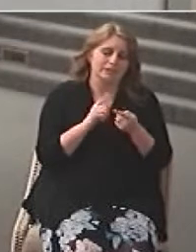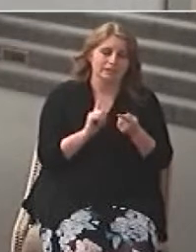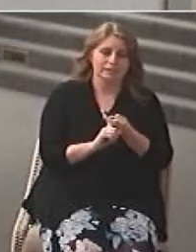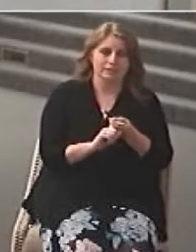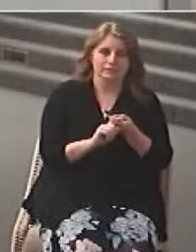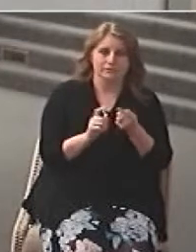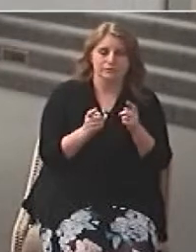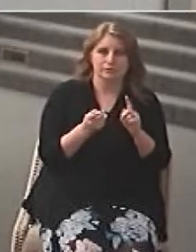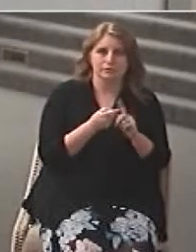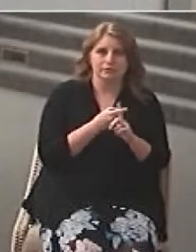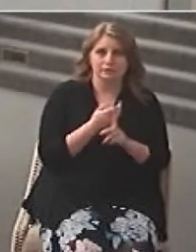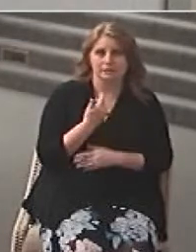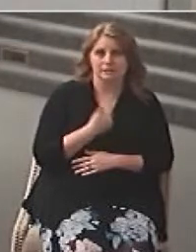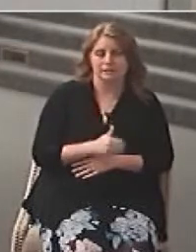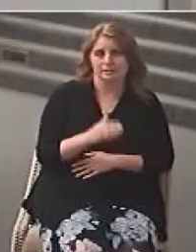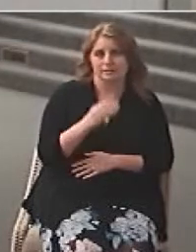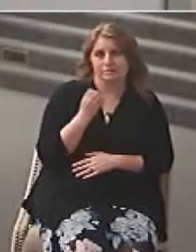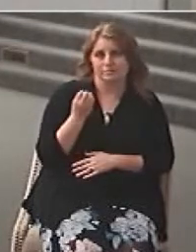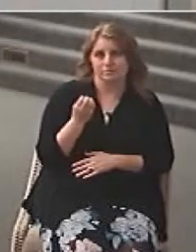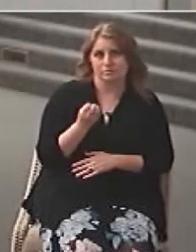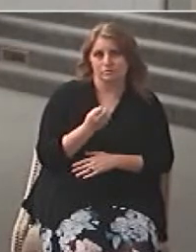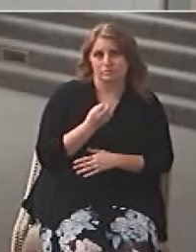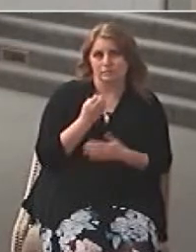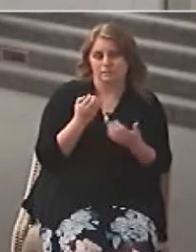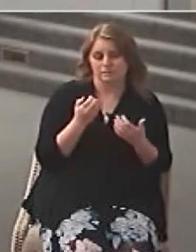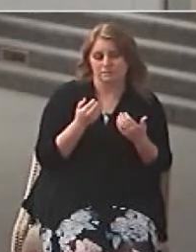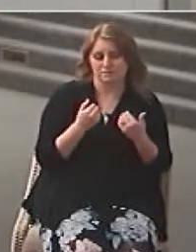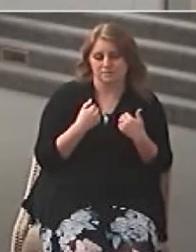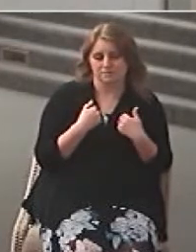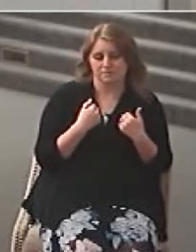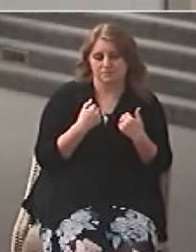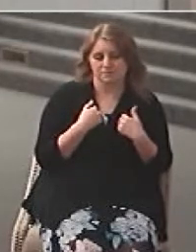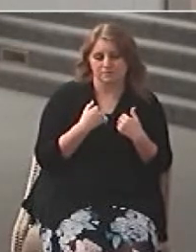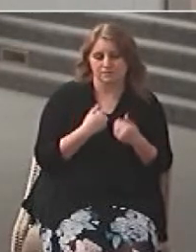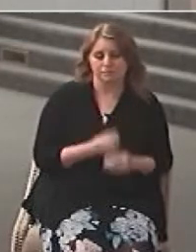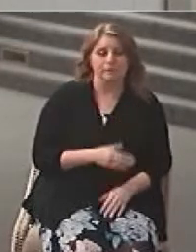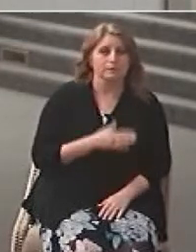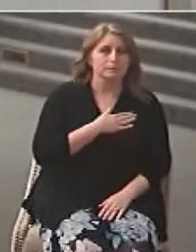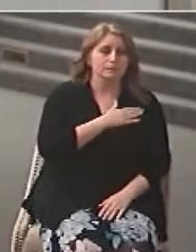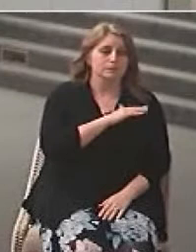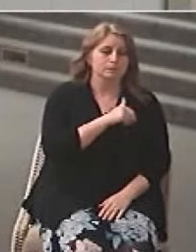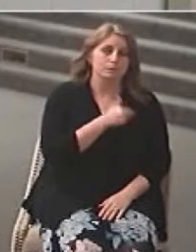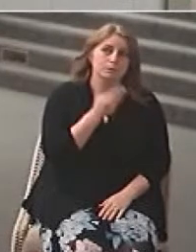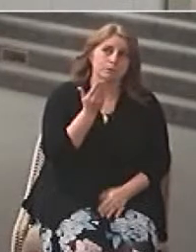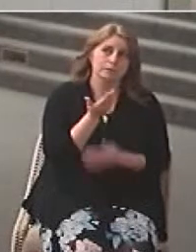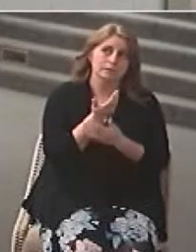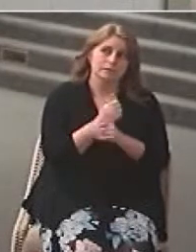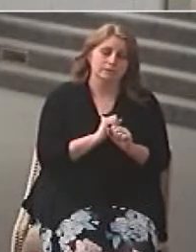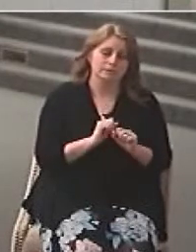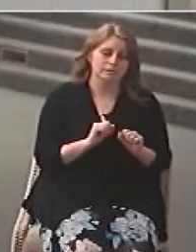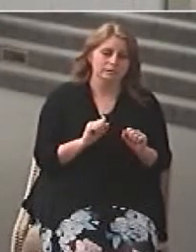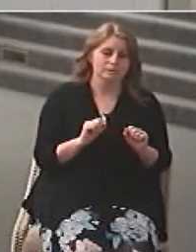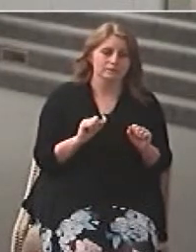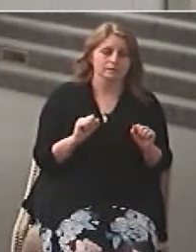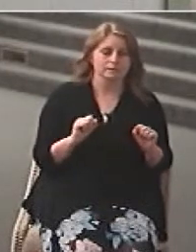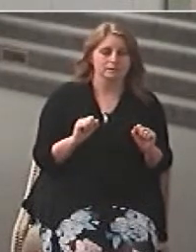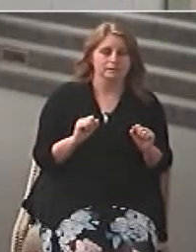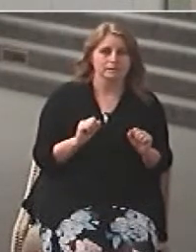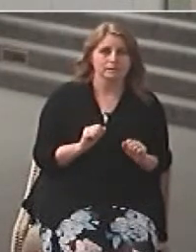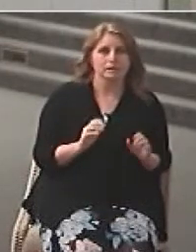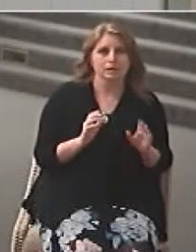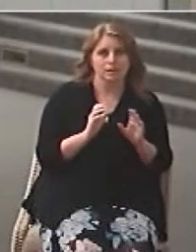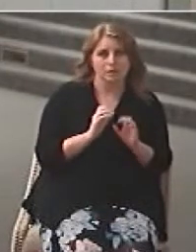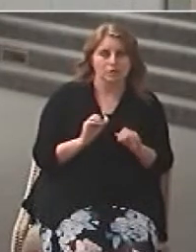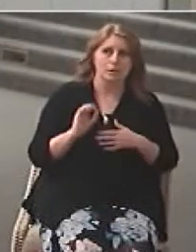friend I ever had. He saves my soul, oh